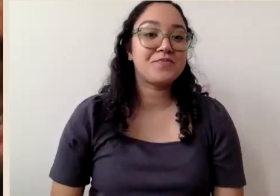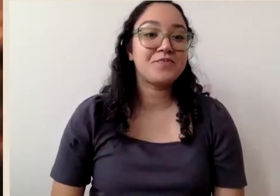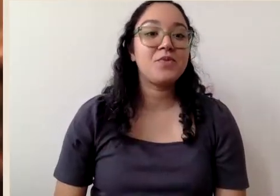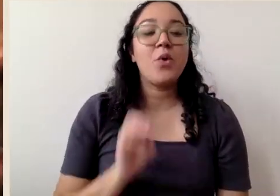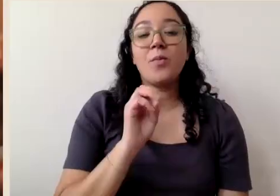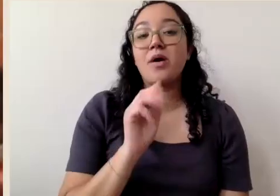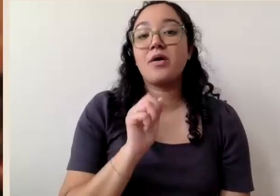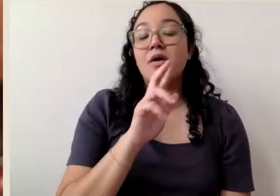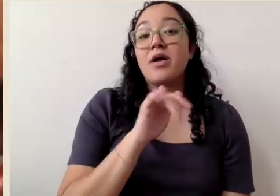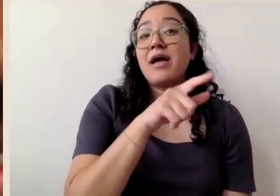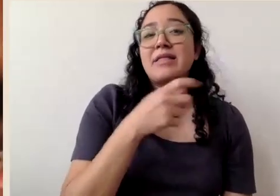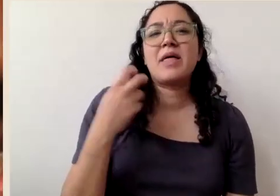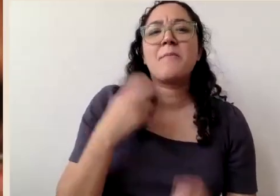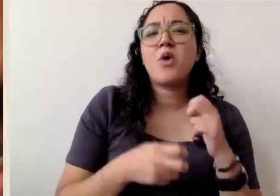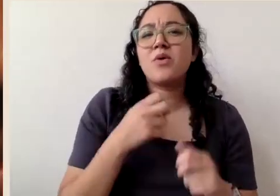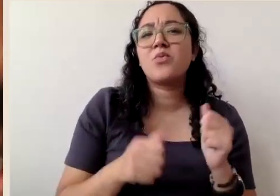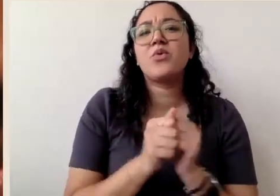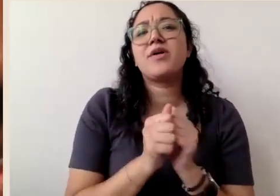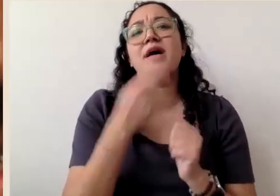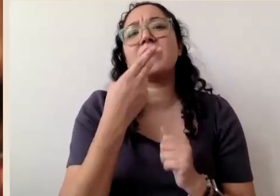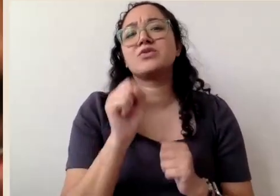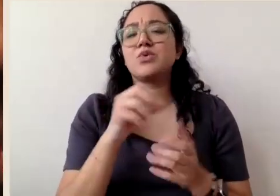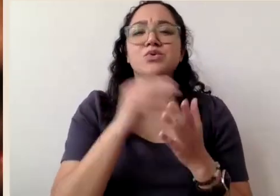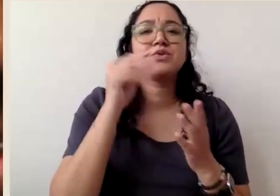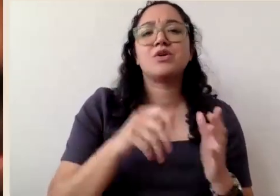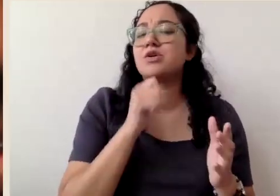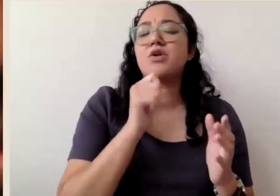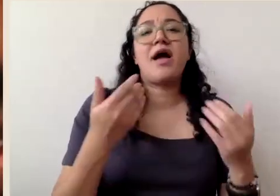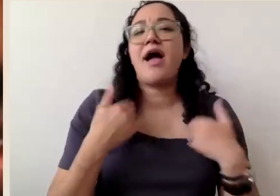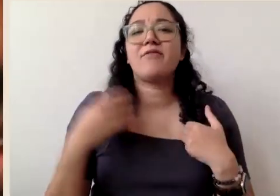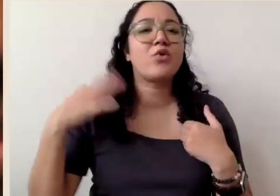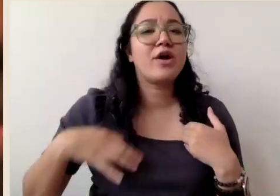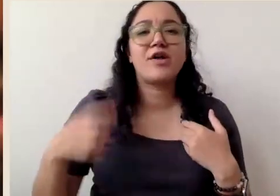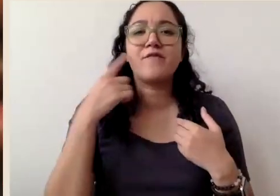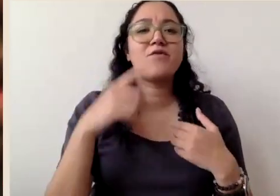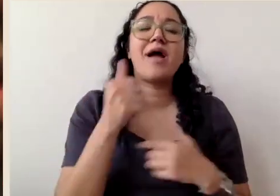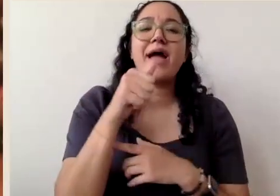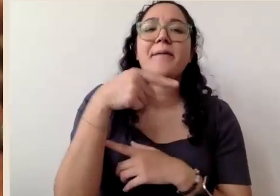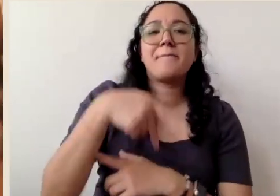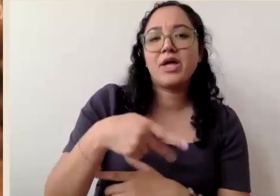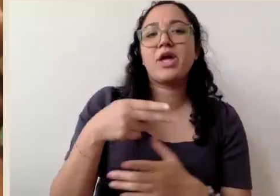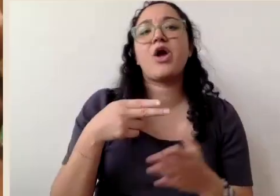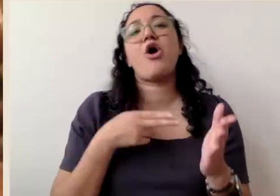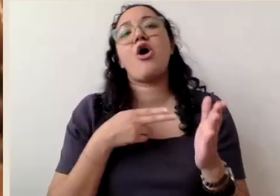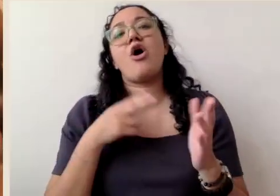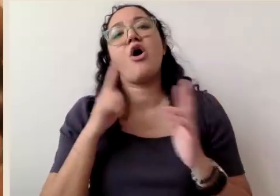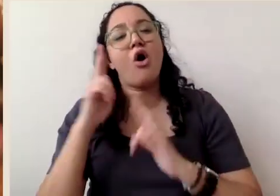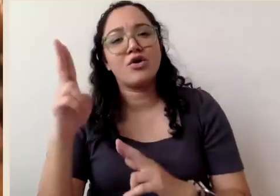Let's see, we have an issue with high school students not getting credit at higher level AP honors for interpreting courses they took through community